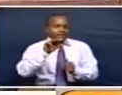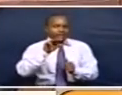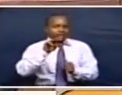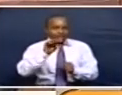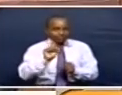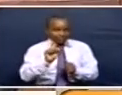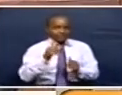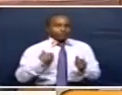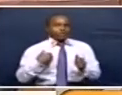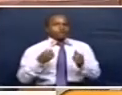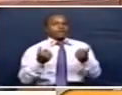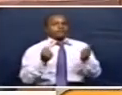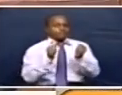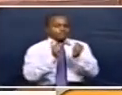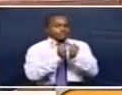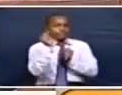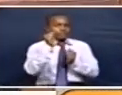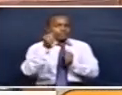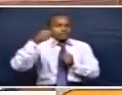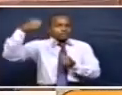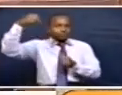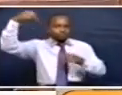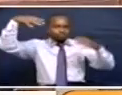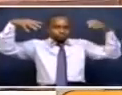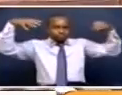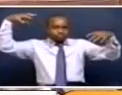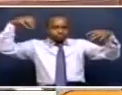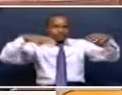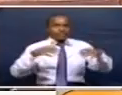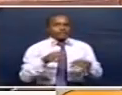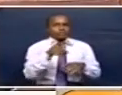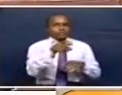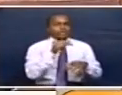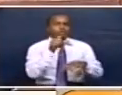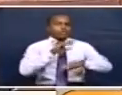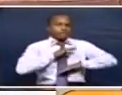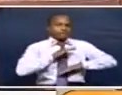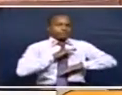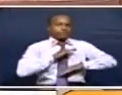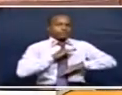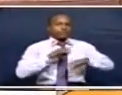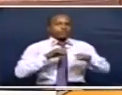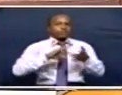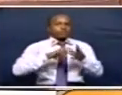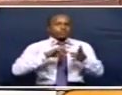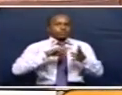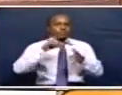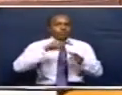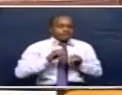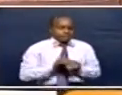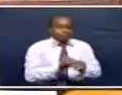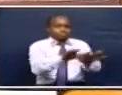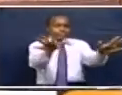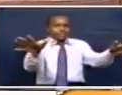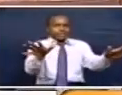have 15 mulikamwizis in Ndivini. So there are projects. They aren't enough. They are not enough. You know, we have to spread this cake out.